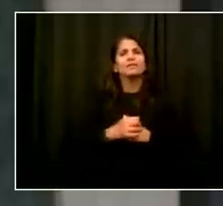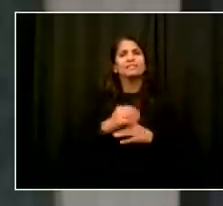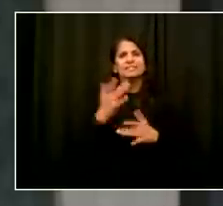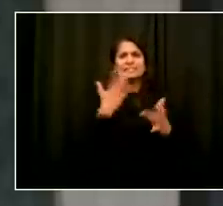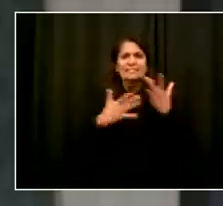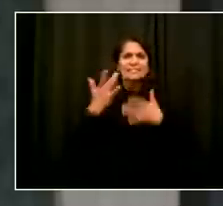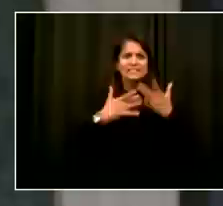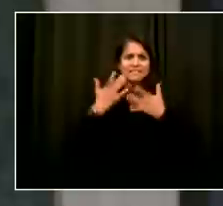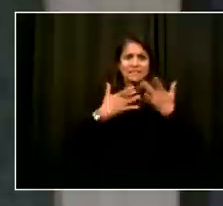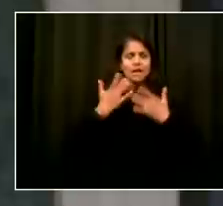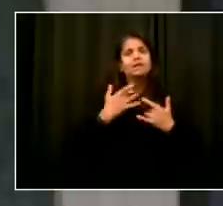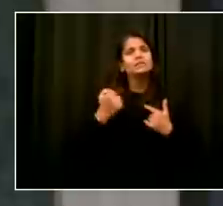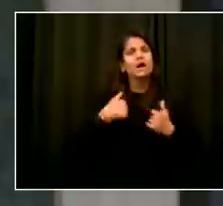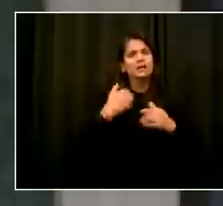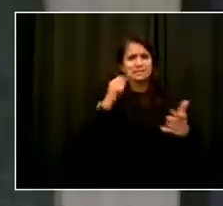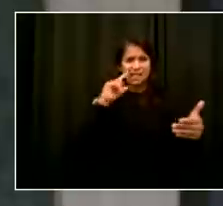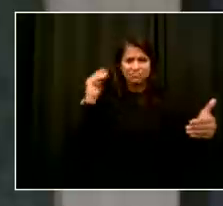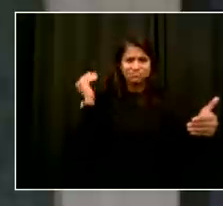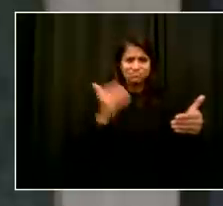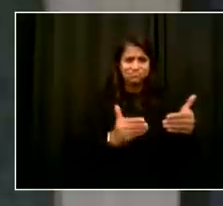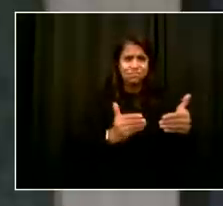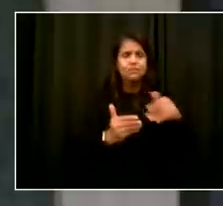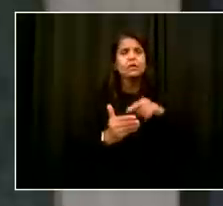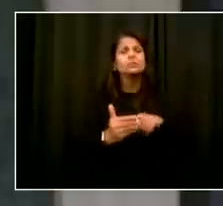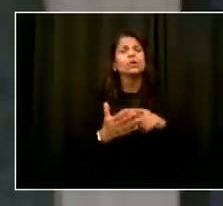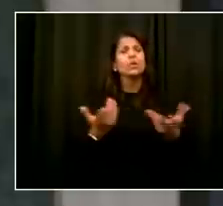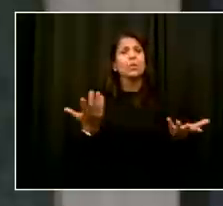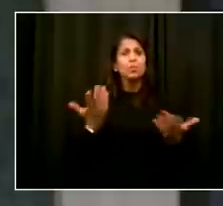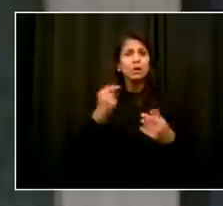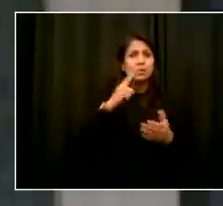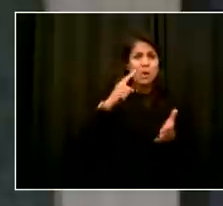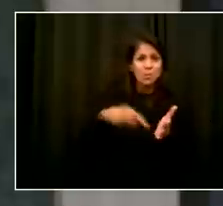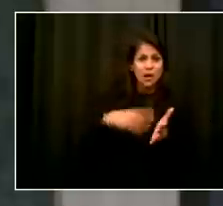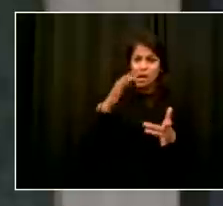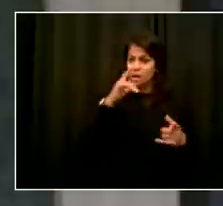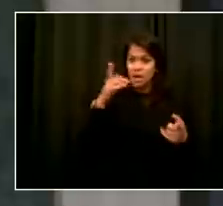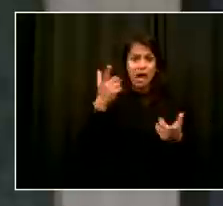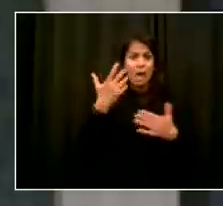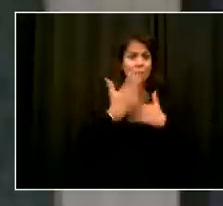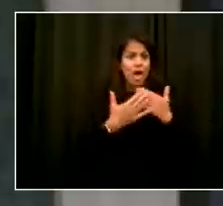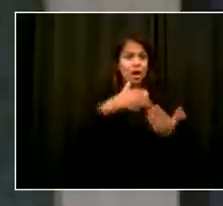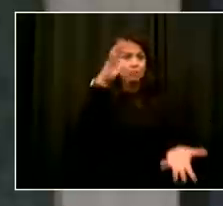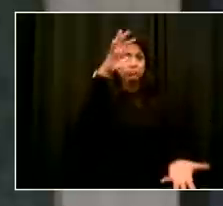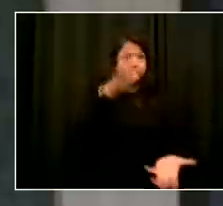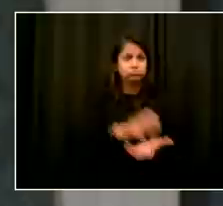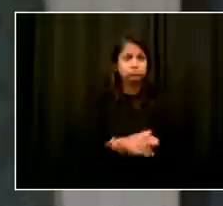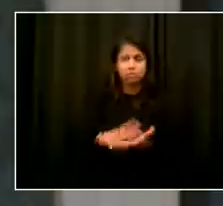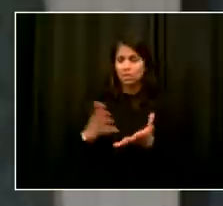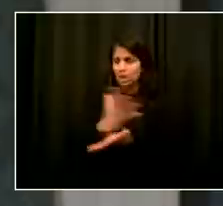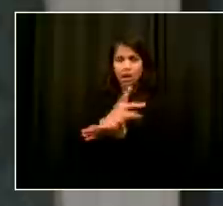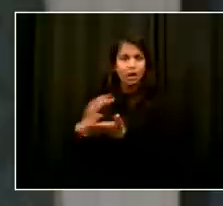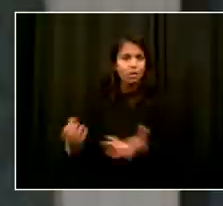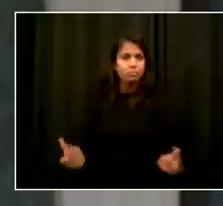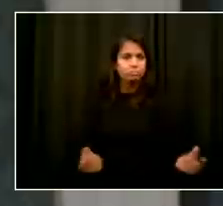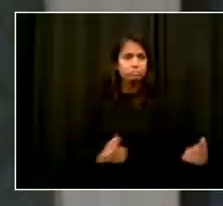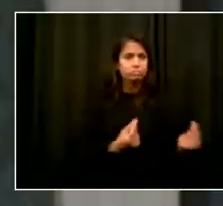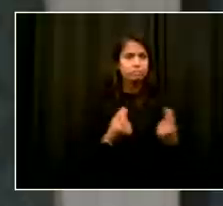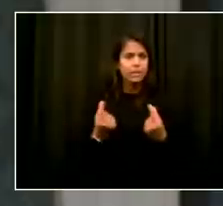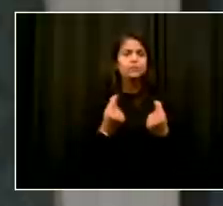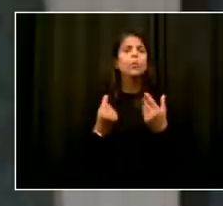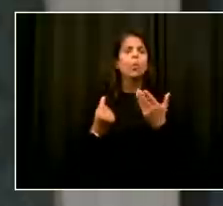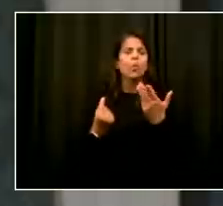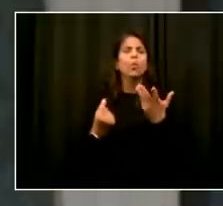25,000 additional donations this coming month. This next wave of COVID and the weather and the holiday season makes